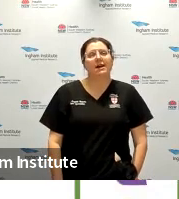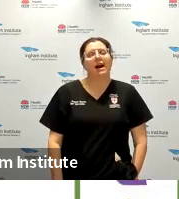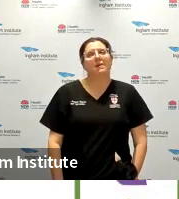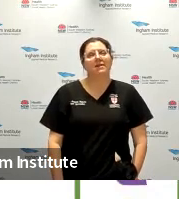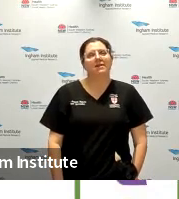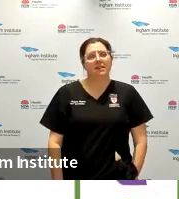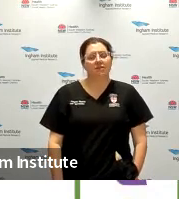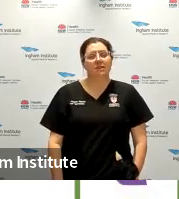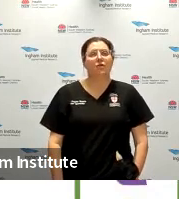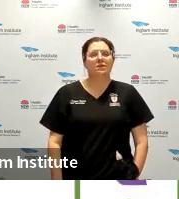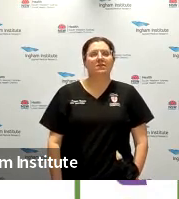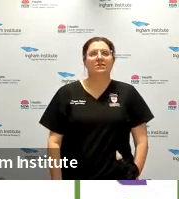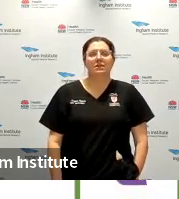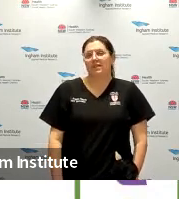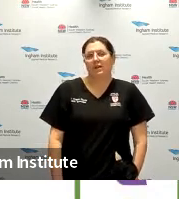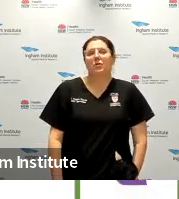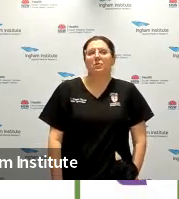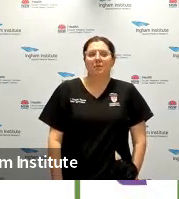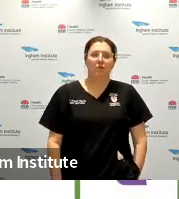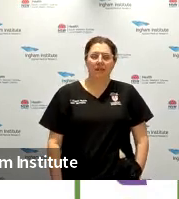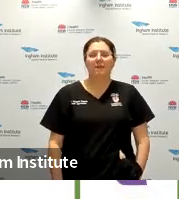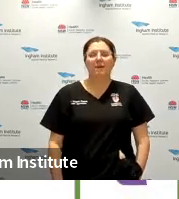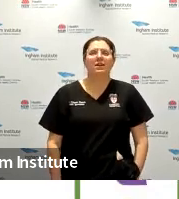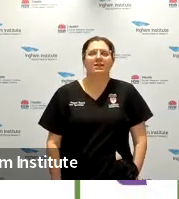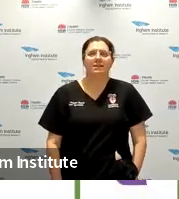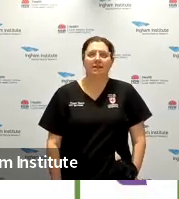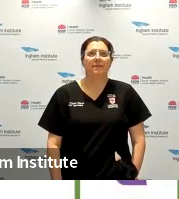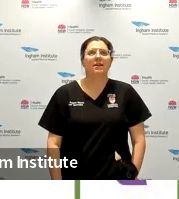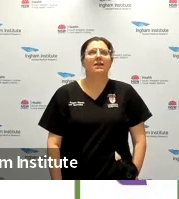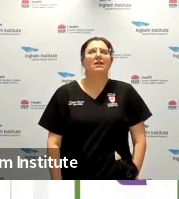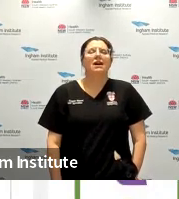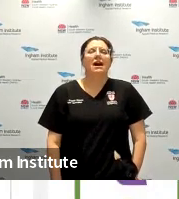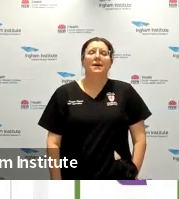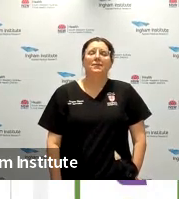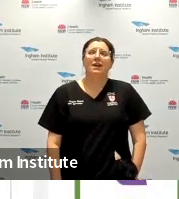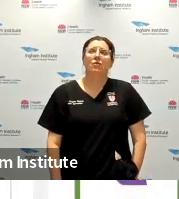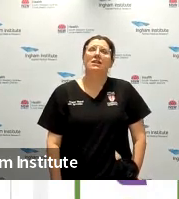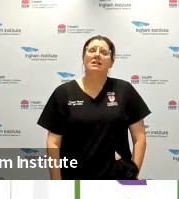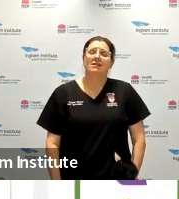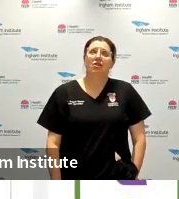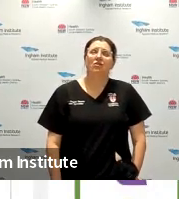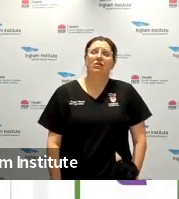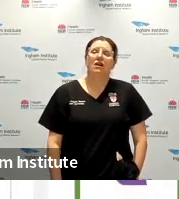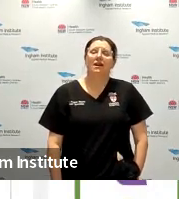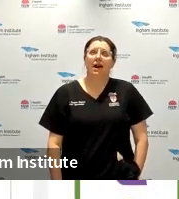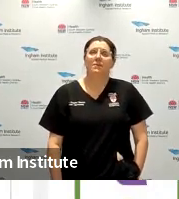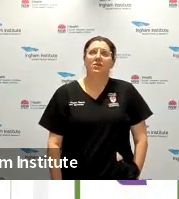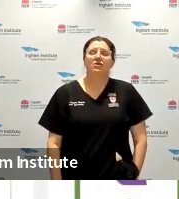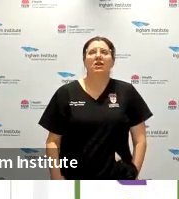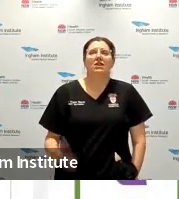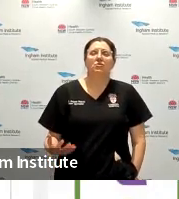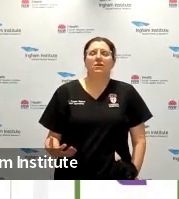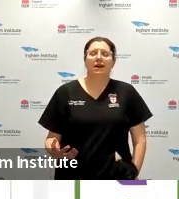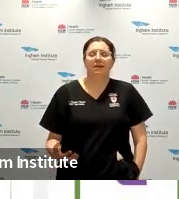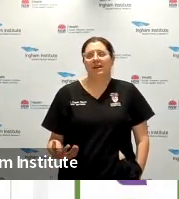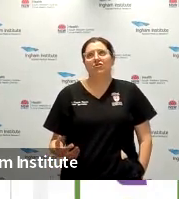first. And this is now transformed into something that we call Booking in My Pregnancy. And what it is an online app. So it's